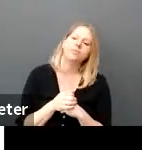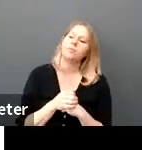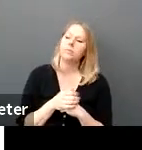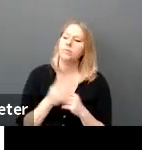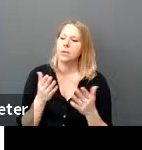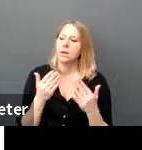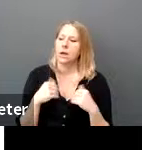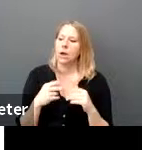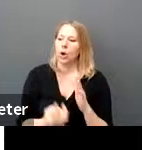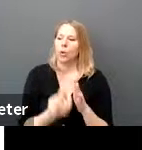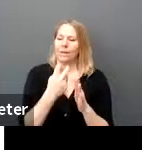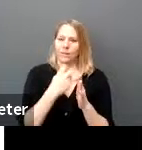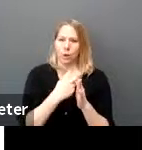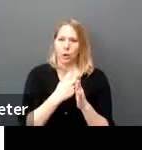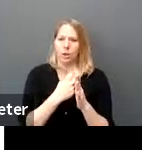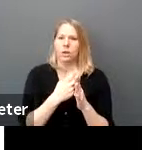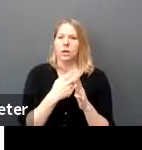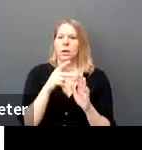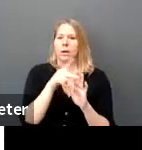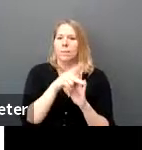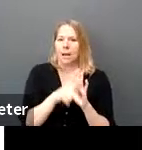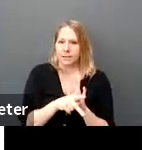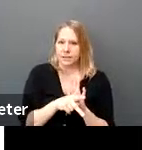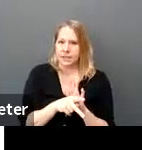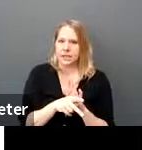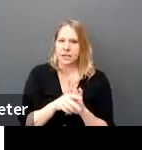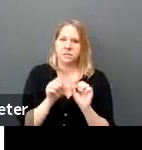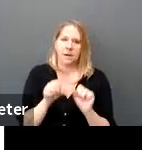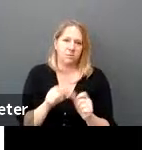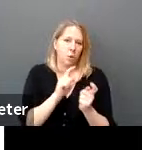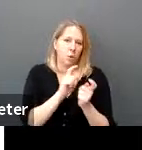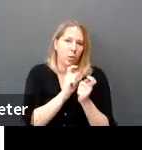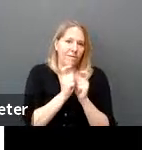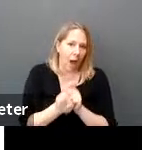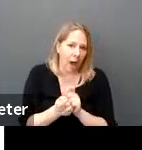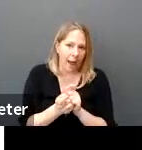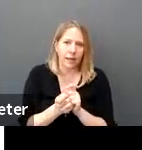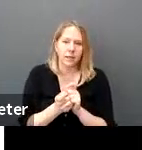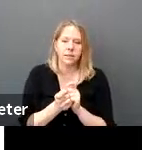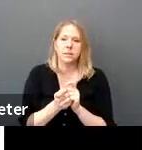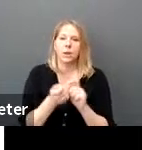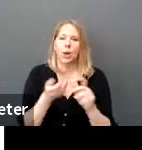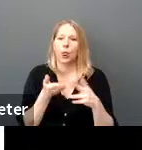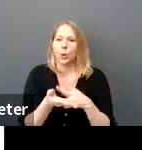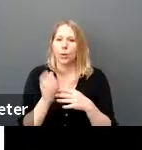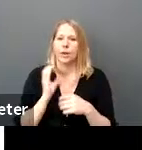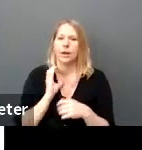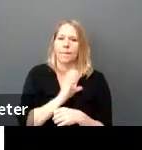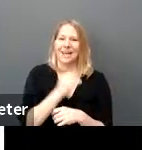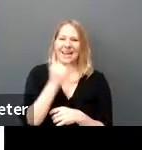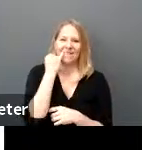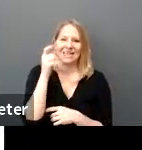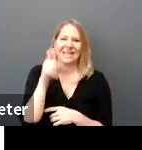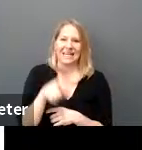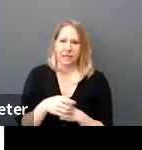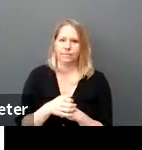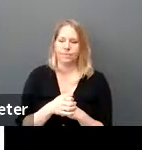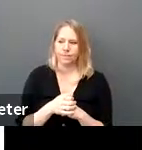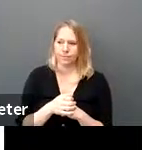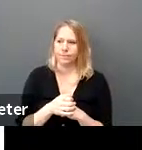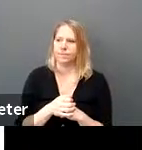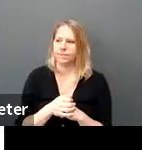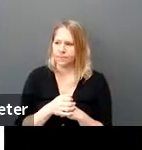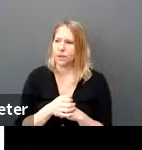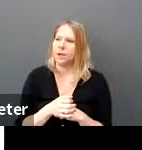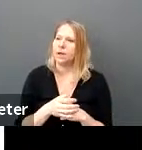then review the policies and then revise the policies through the policy committee if needed. So those are